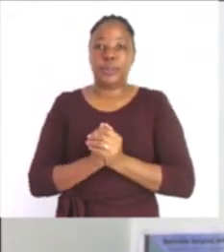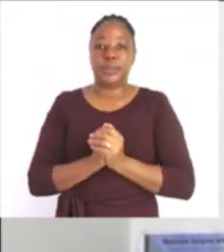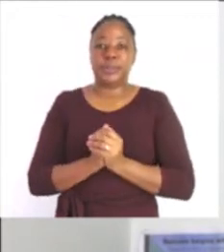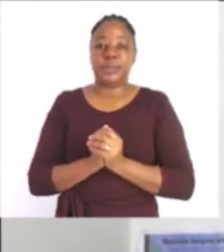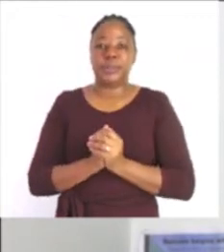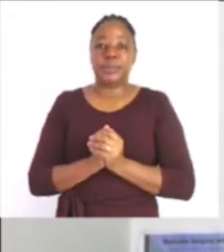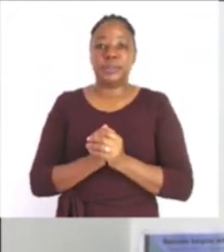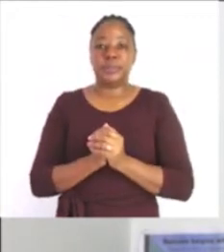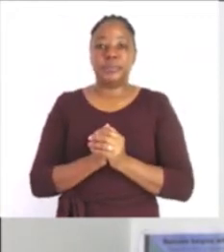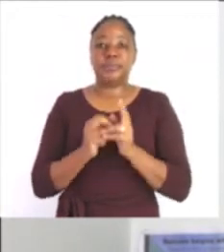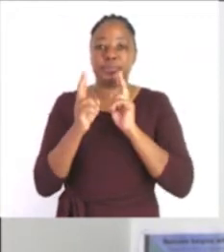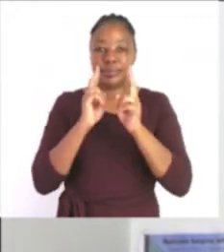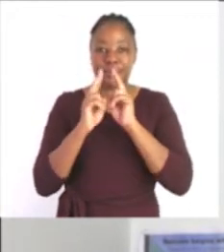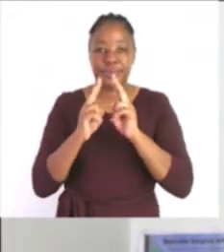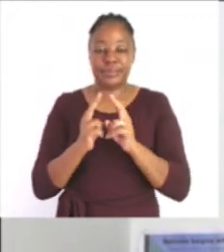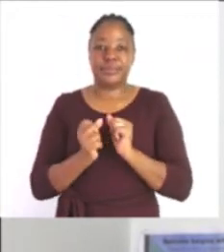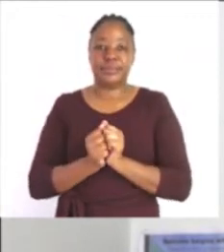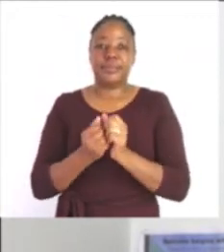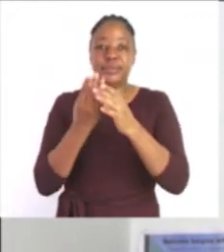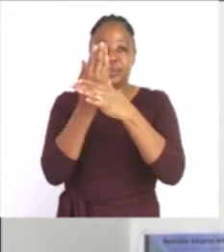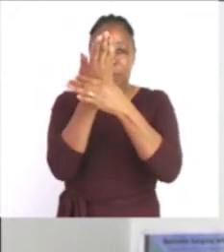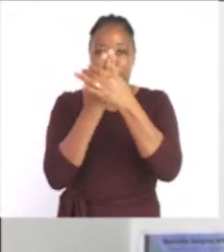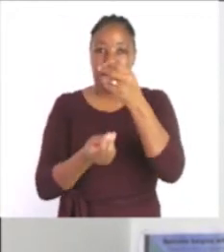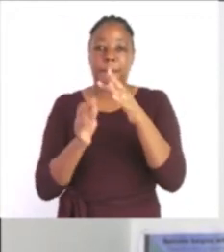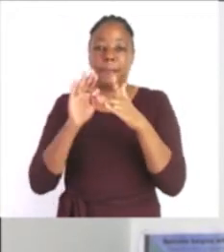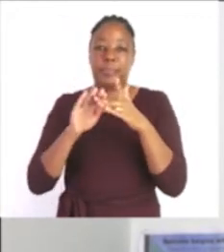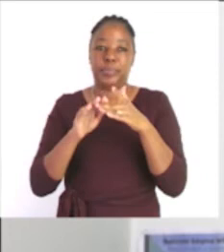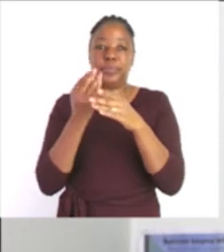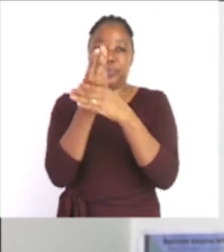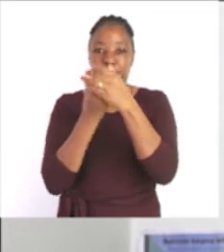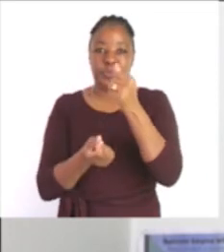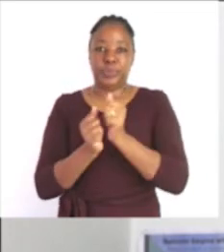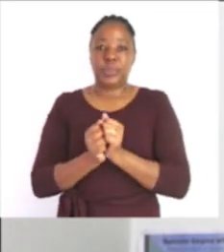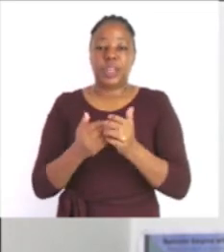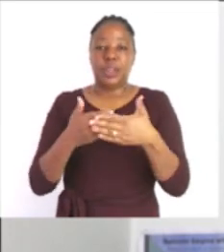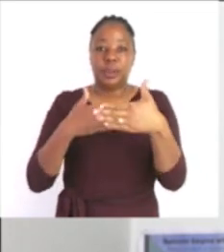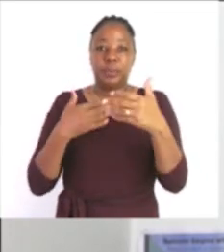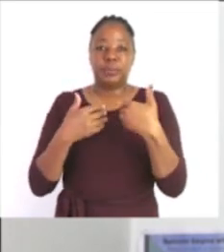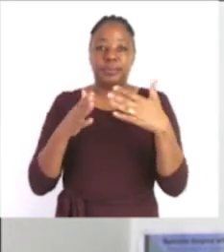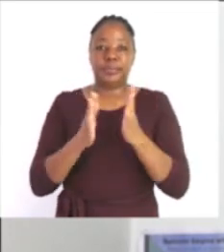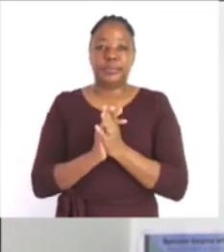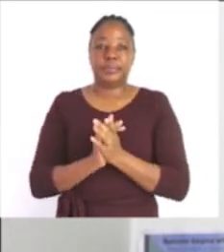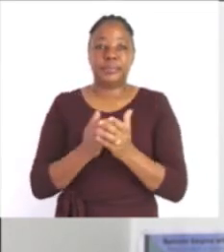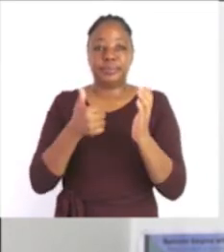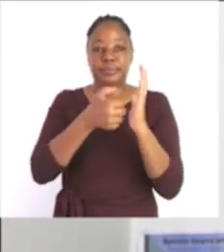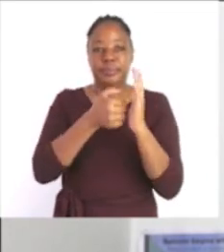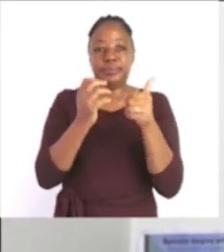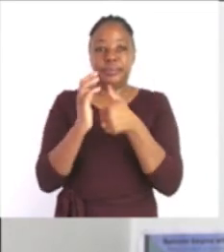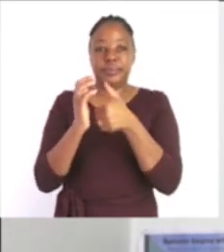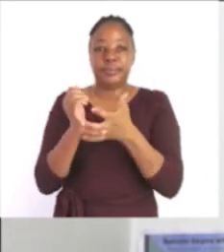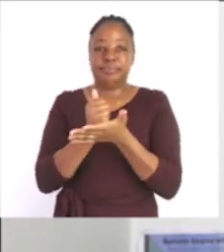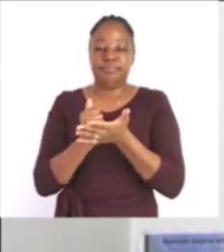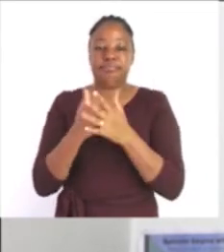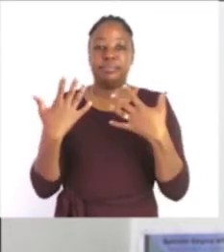going to talk more about autumn in this lesson. But before we get to the lesson, we need to sanitize our hands. So